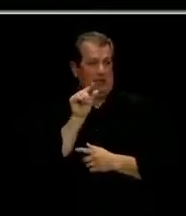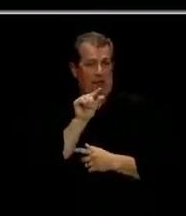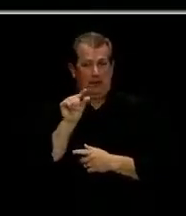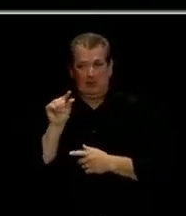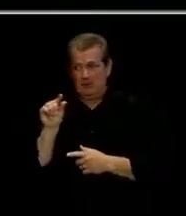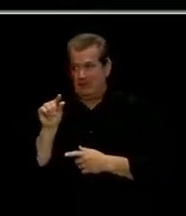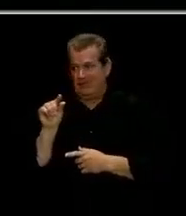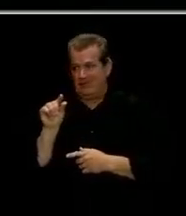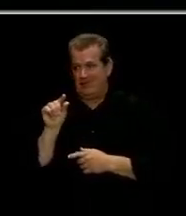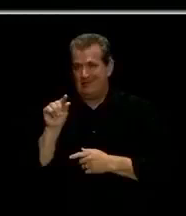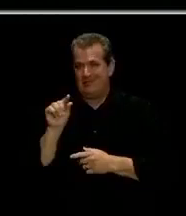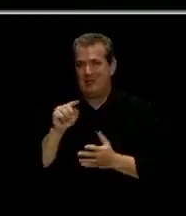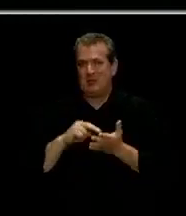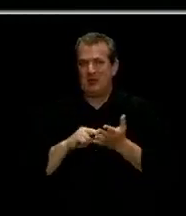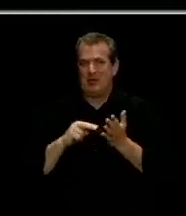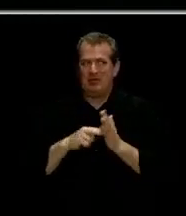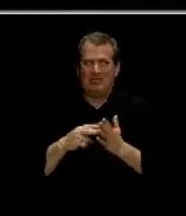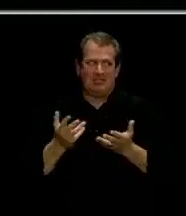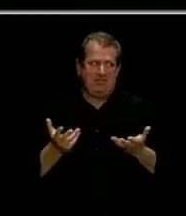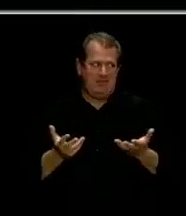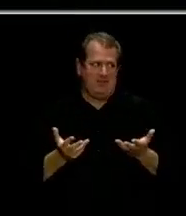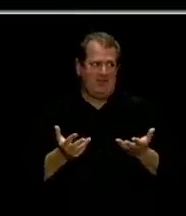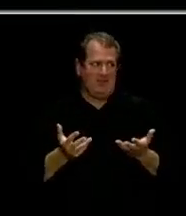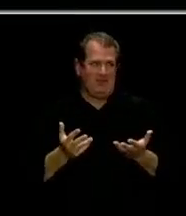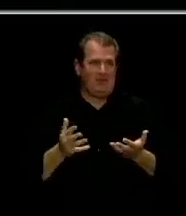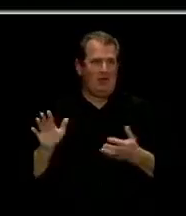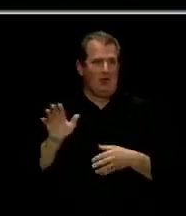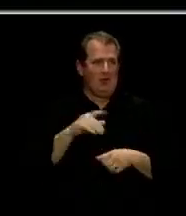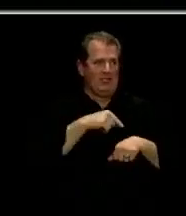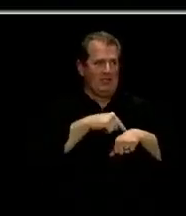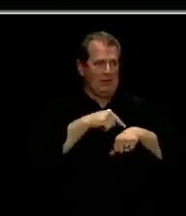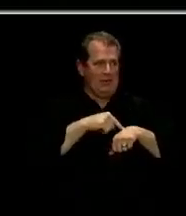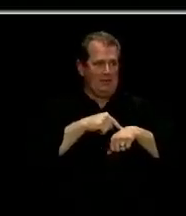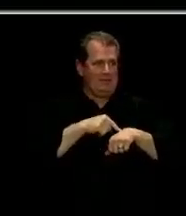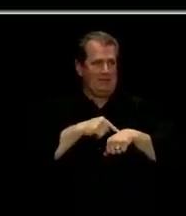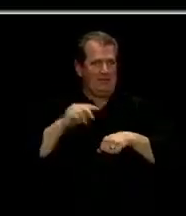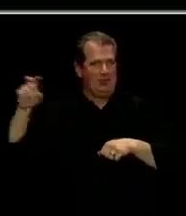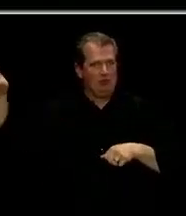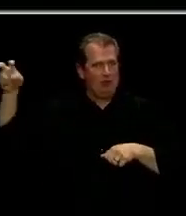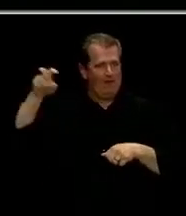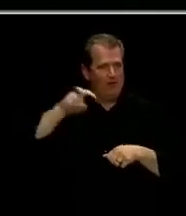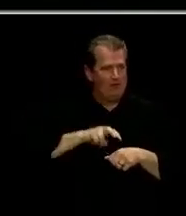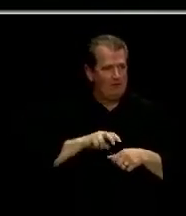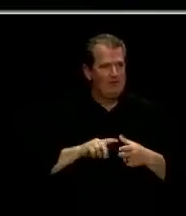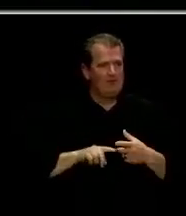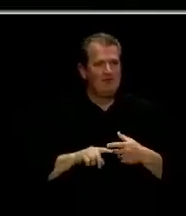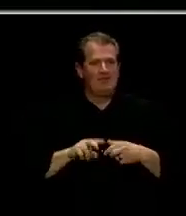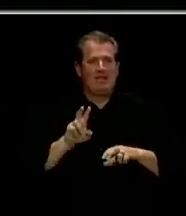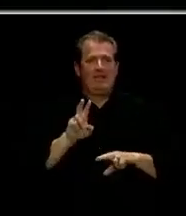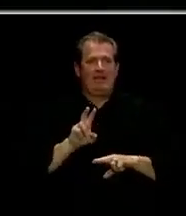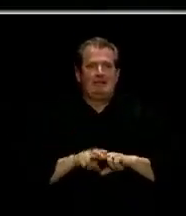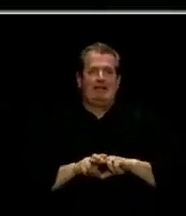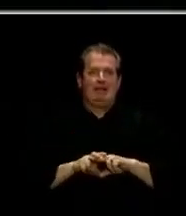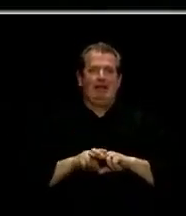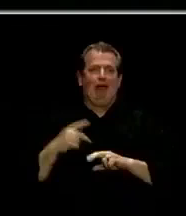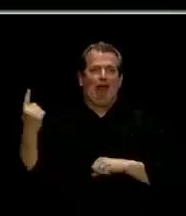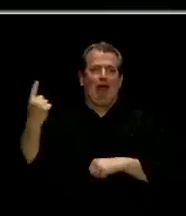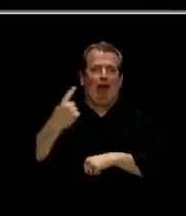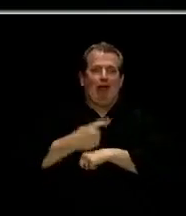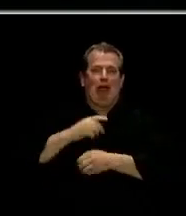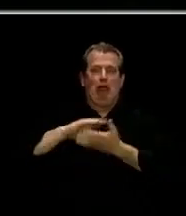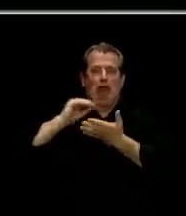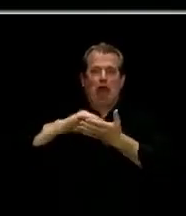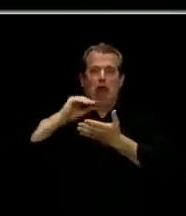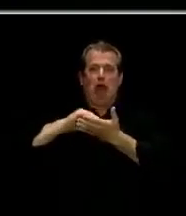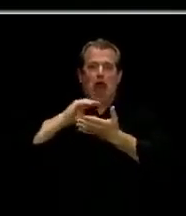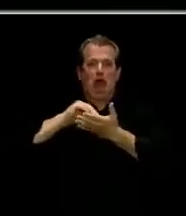how much it means to be here, to be dedicating your time, to travel, to sit through all of the learning sessions and